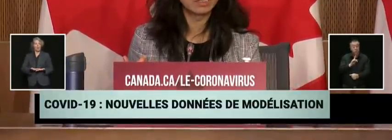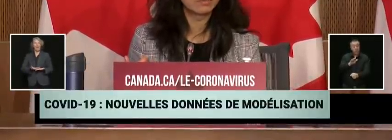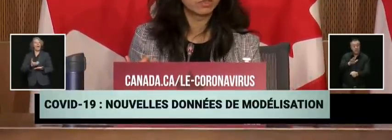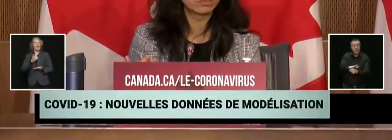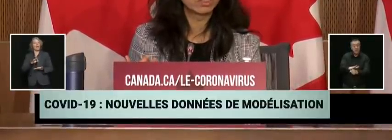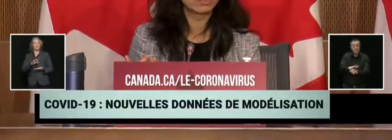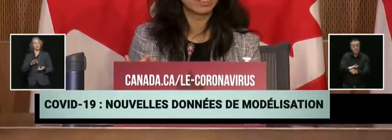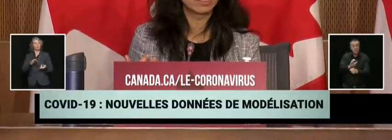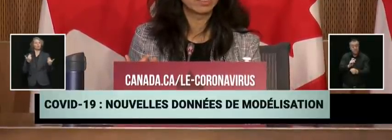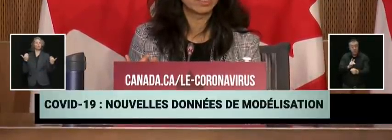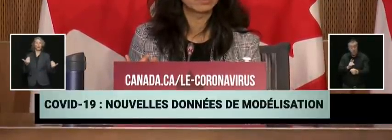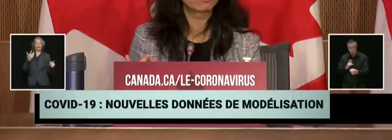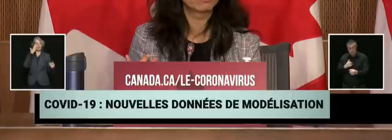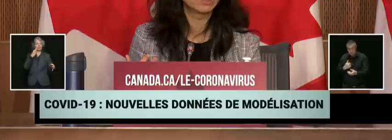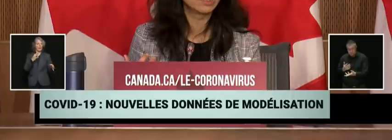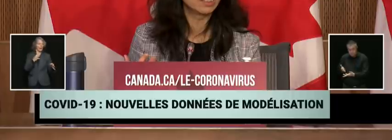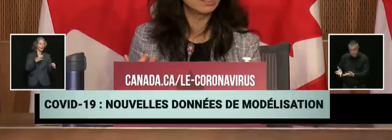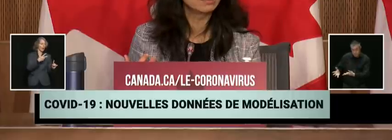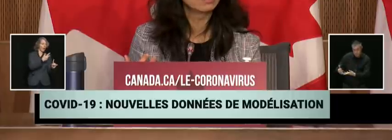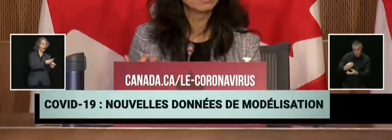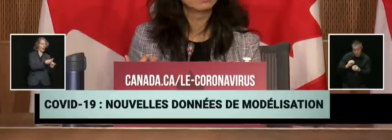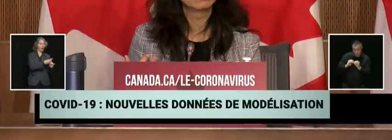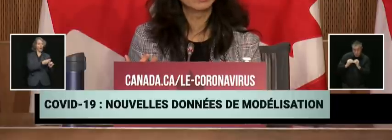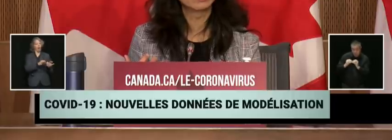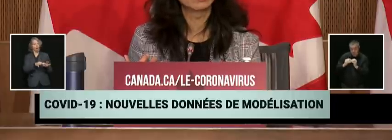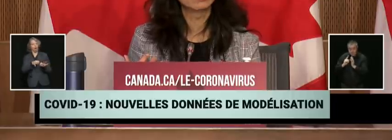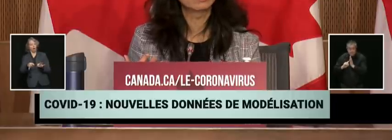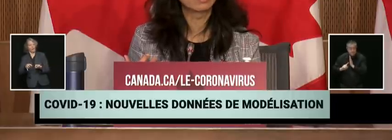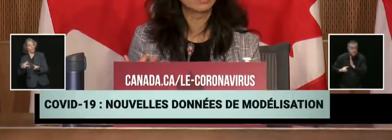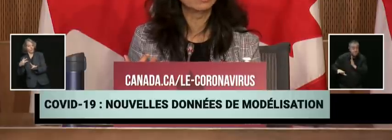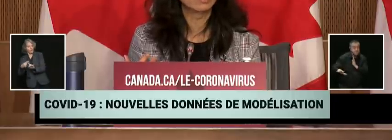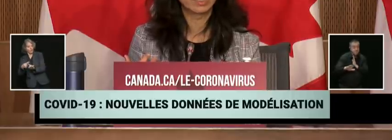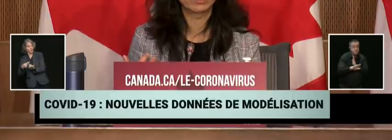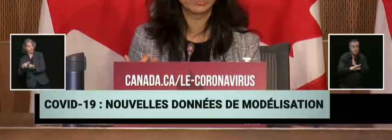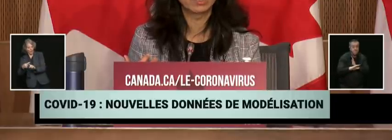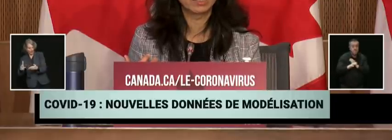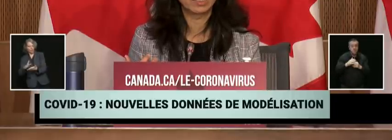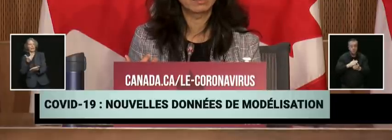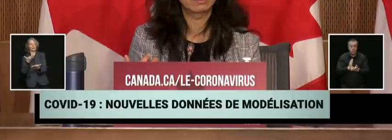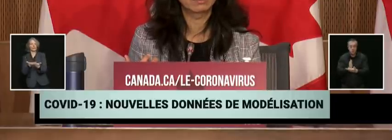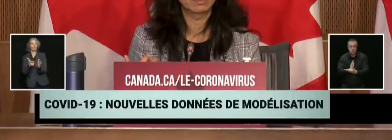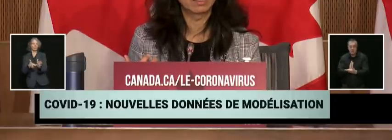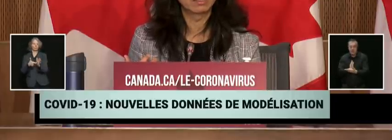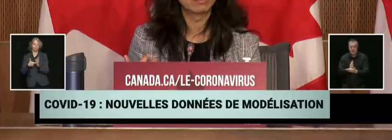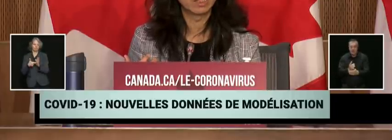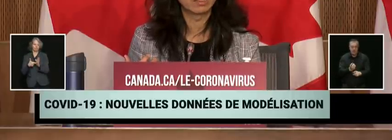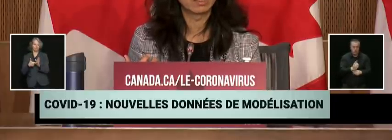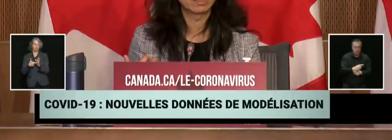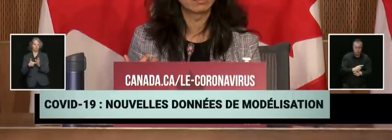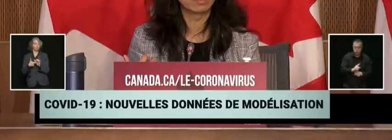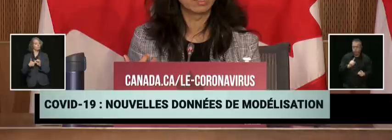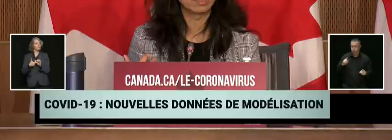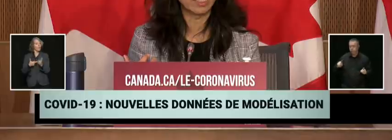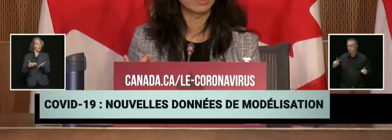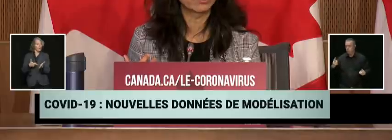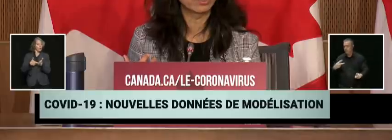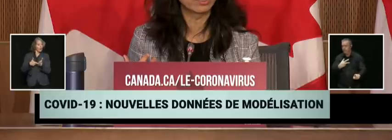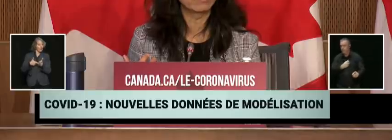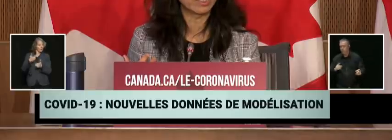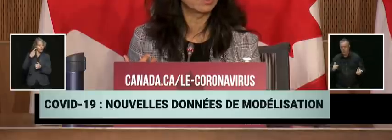that interval. So I think that's really key, because then you can actually assess,